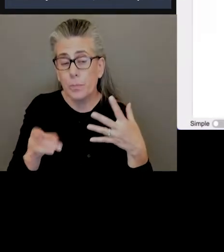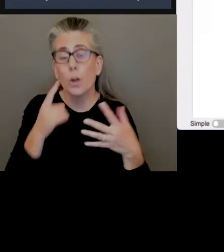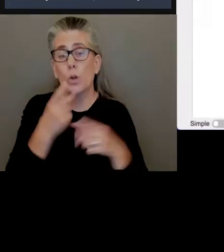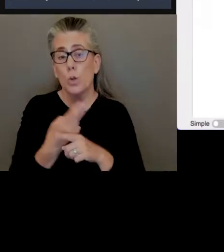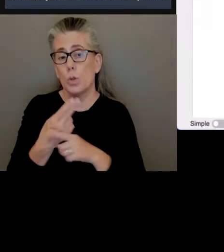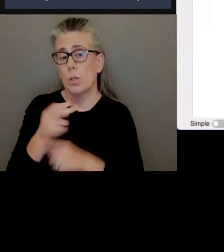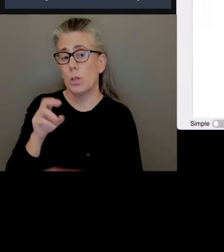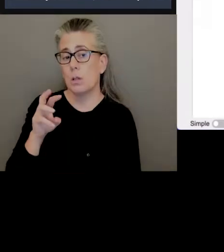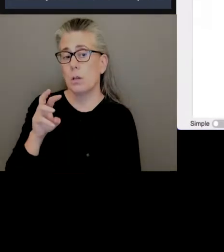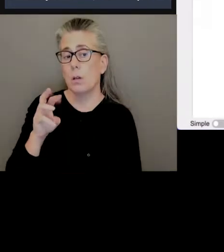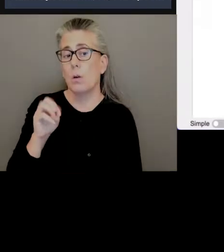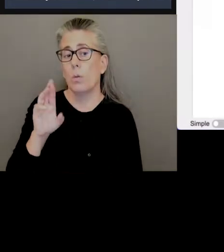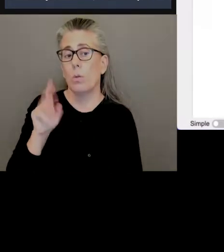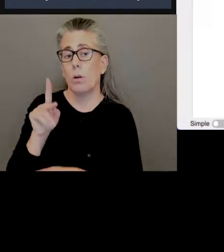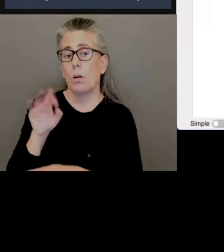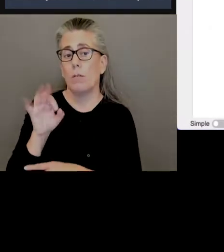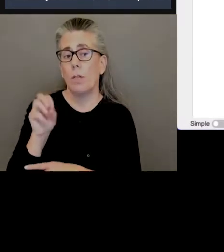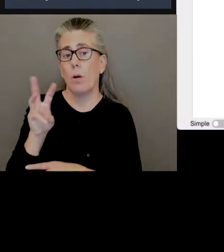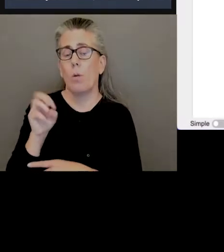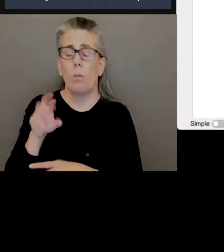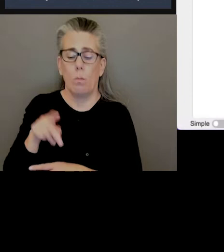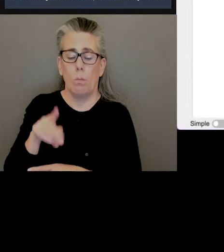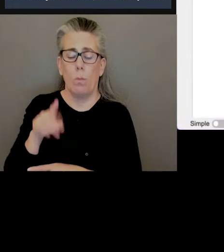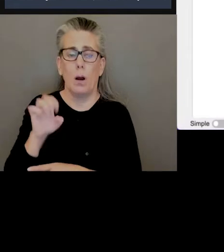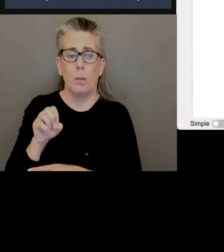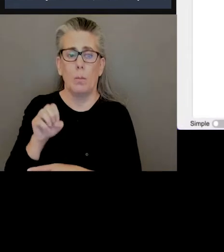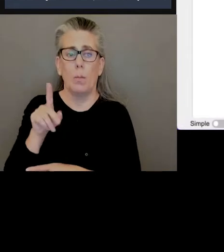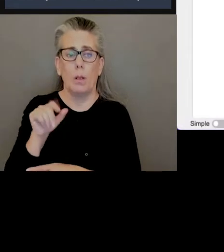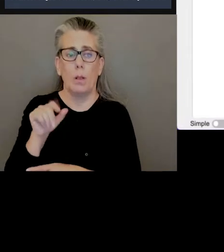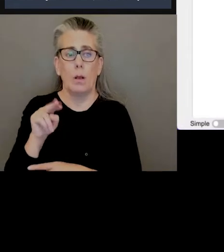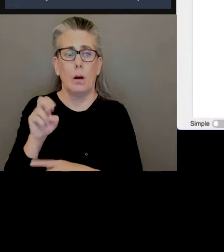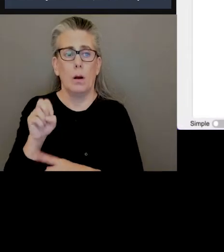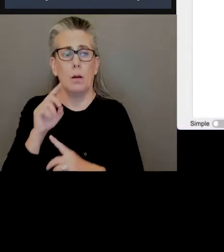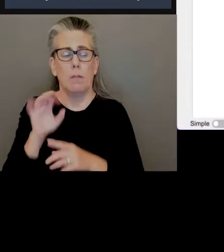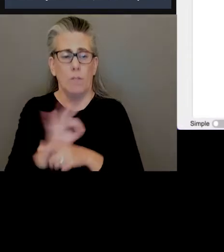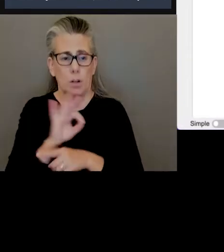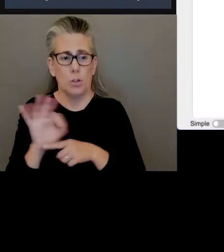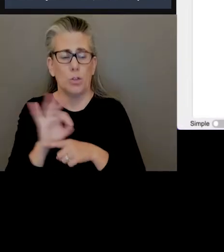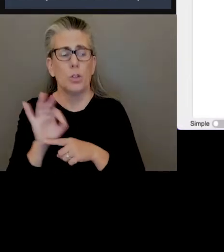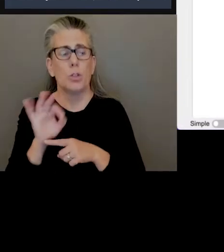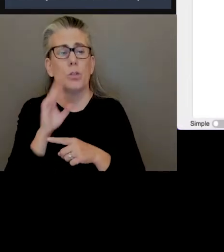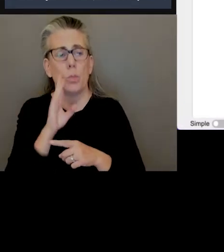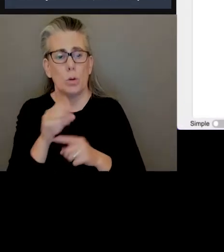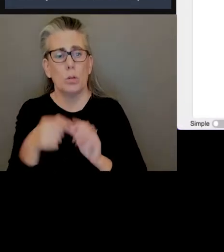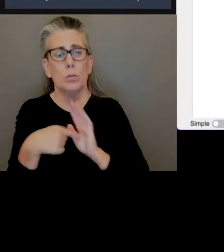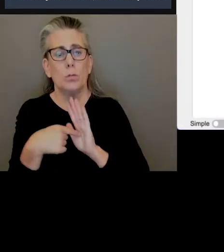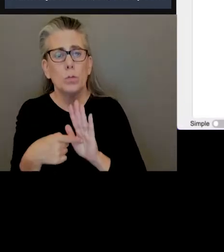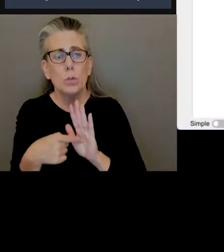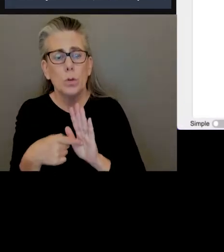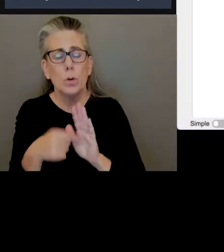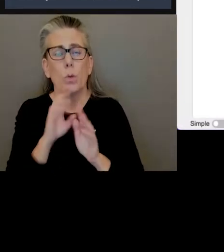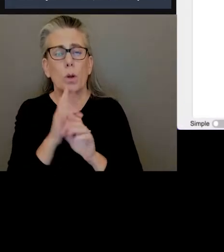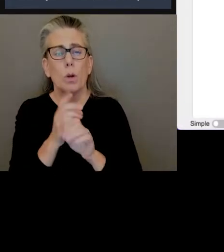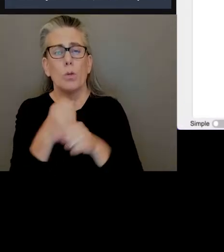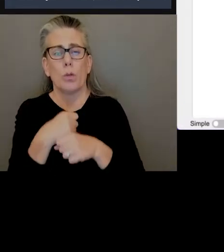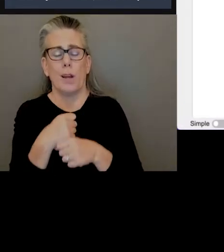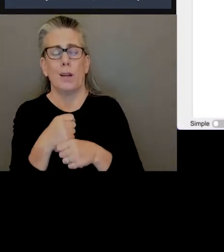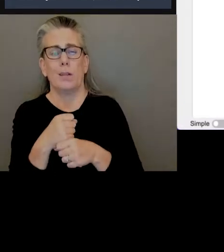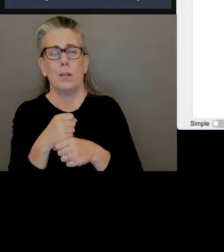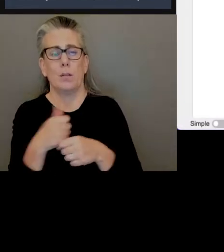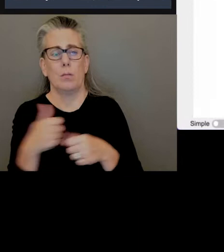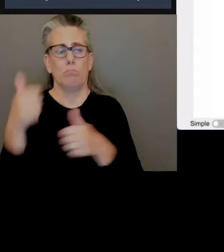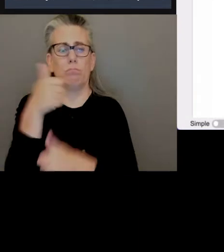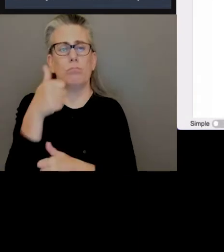pipeline SDK functions called load component from URL. And then this will create a factory function using which you